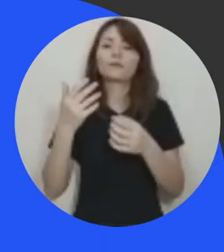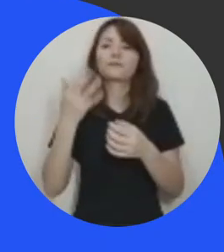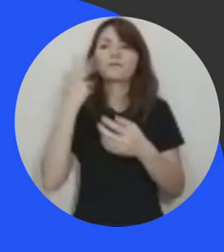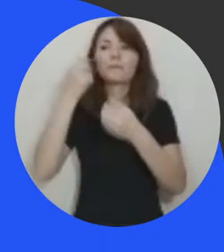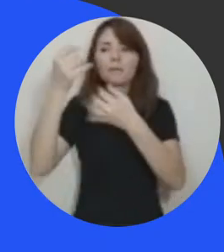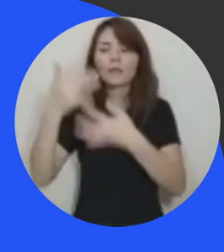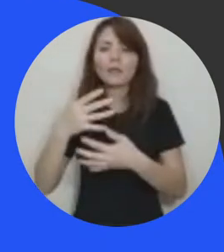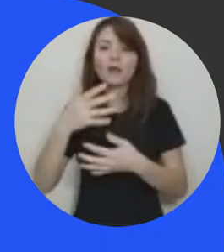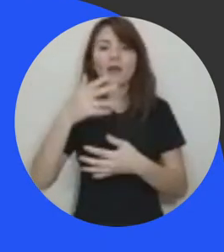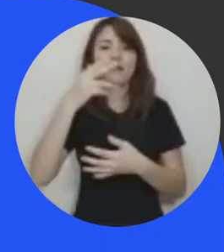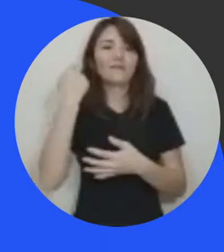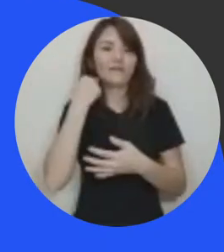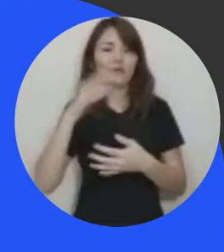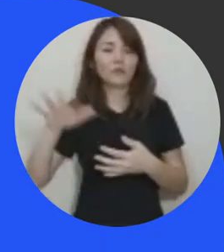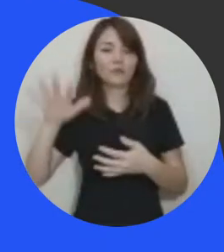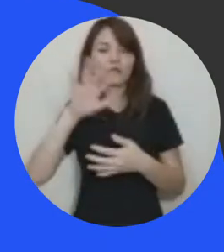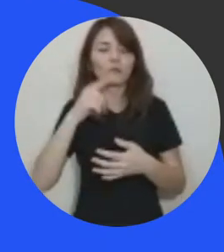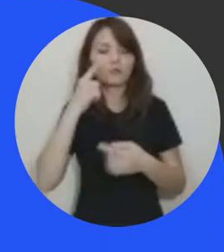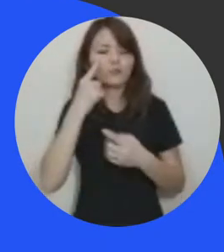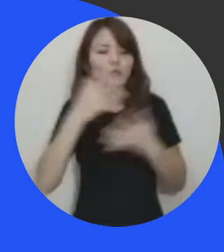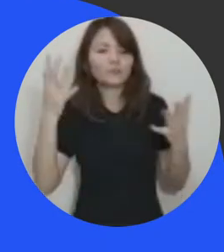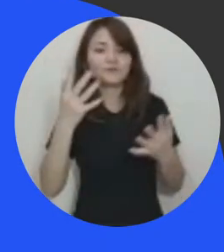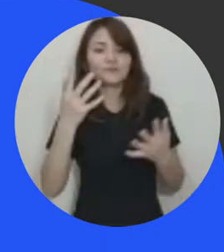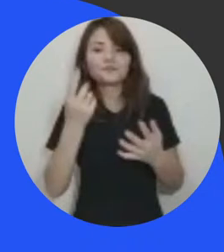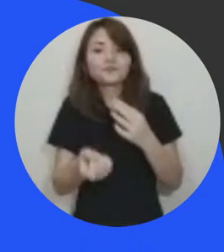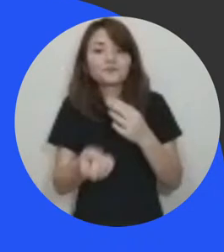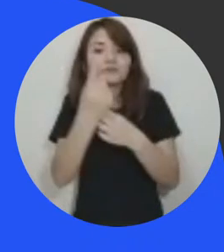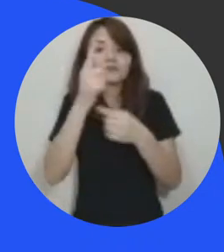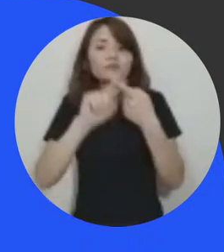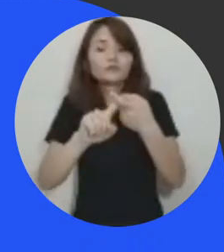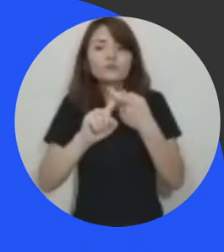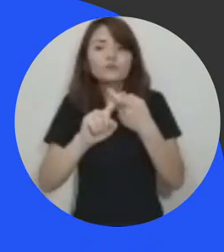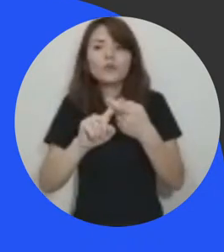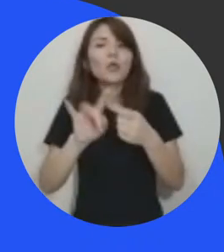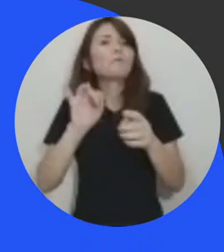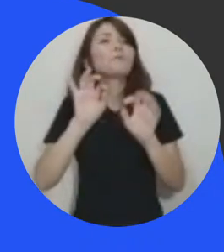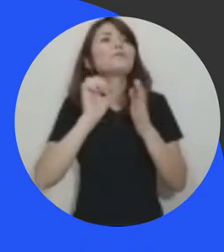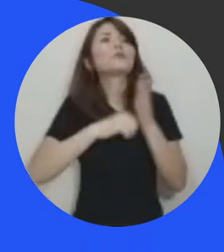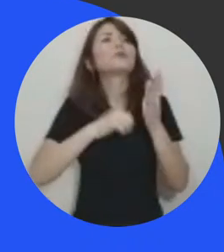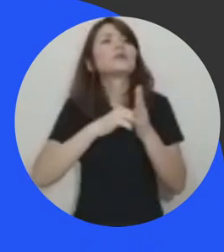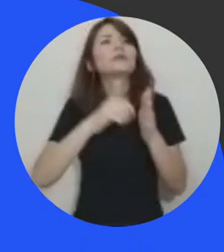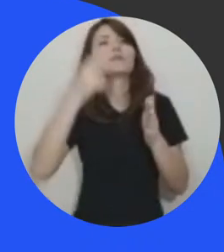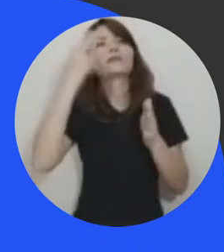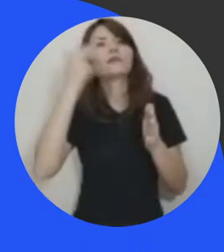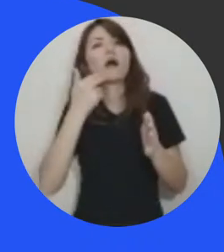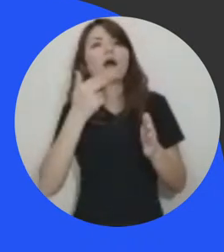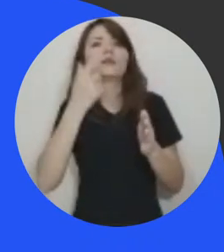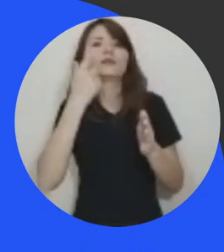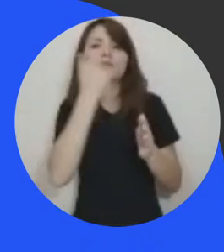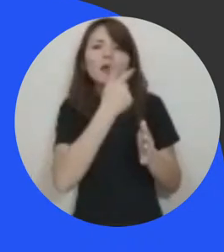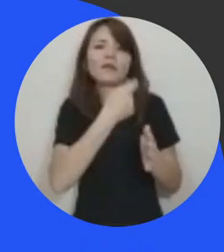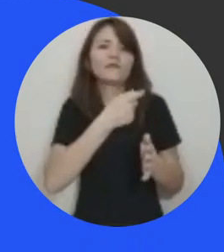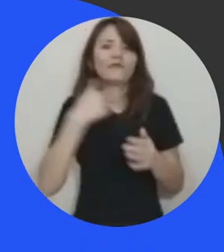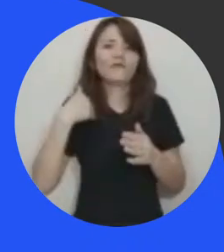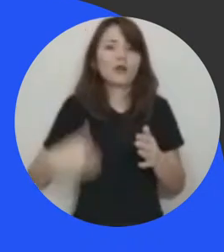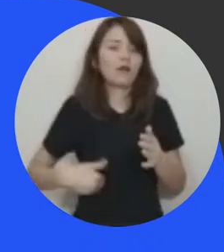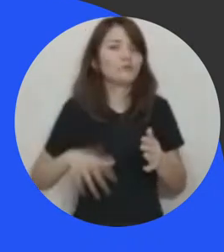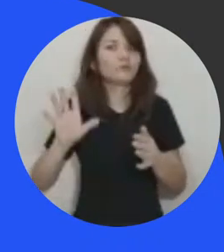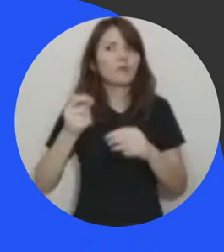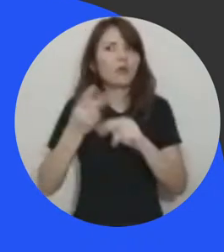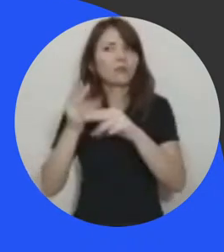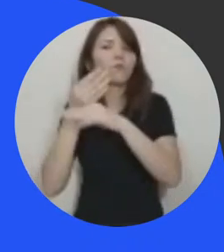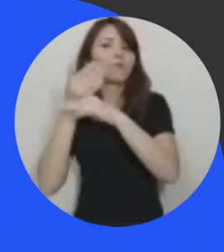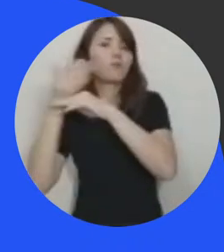introductions weren't from Italy, but they were from Spain and France and happened a bit later. And that's really interesting because it gives